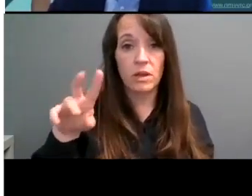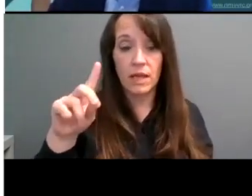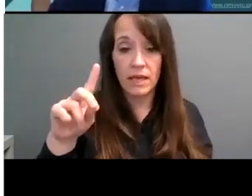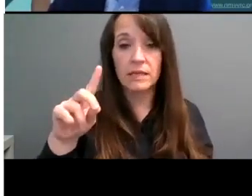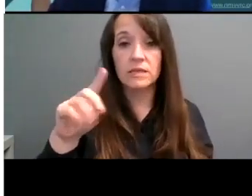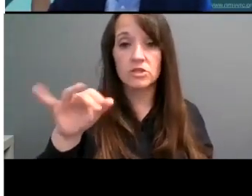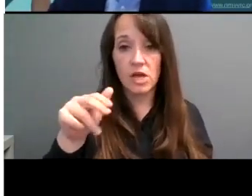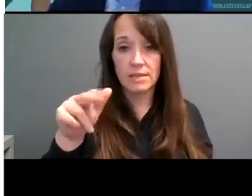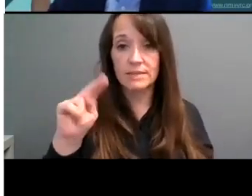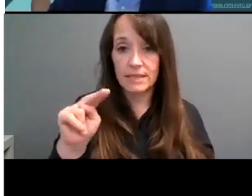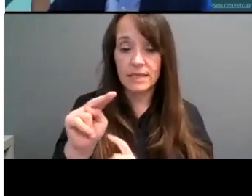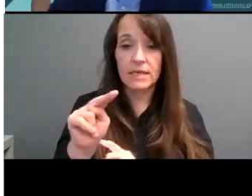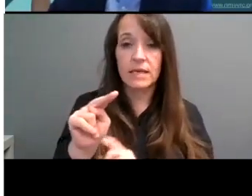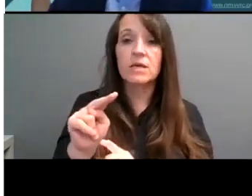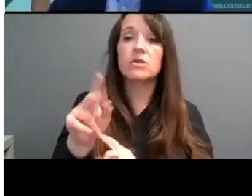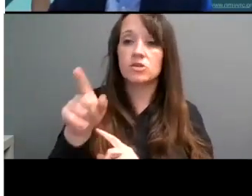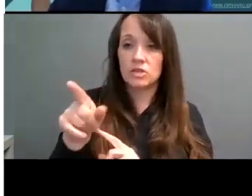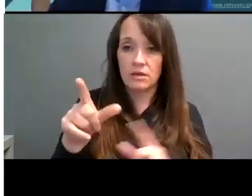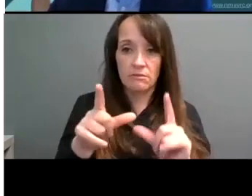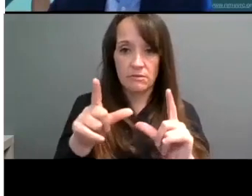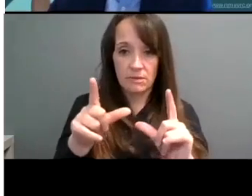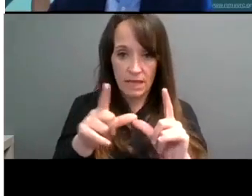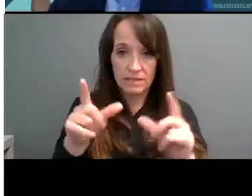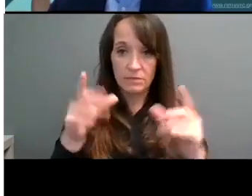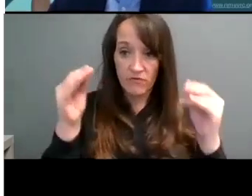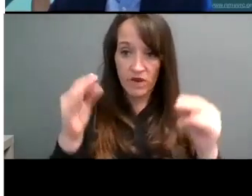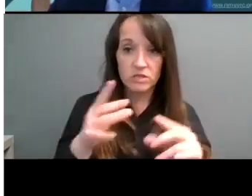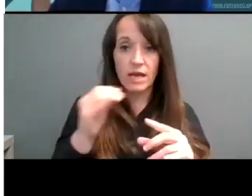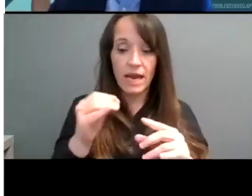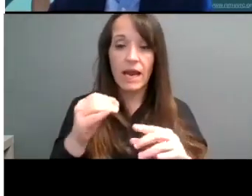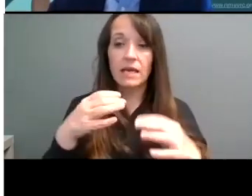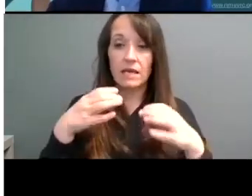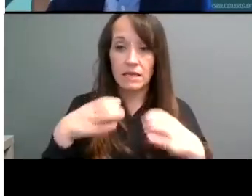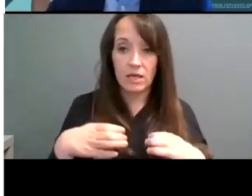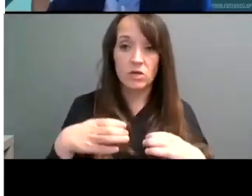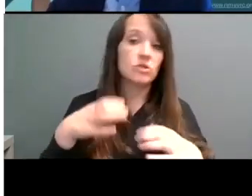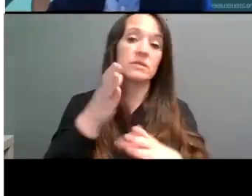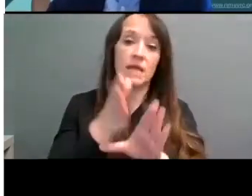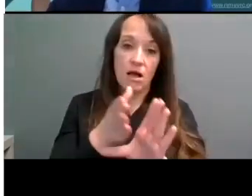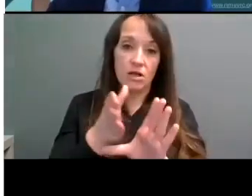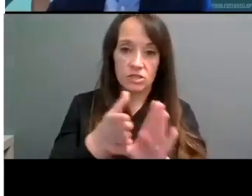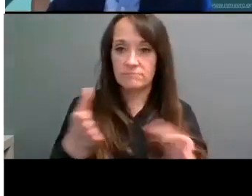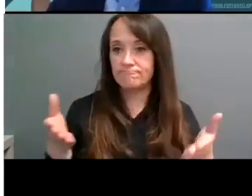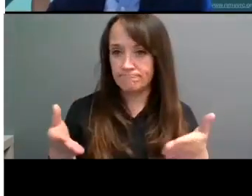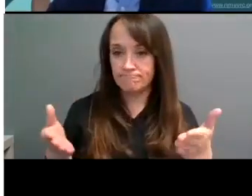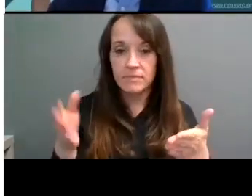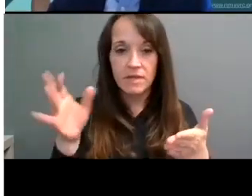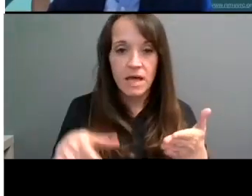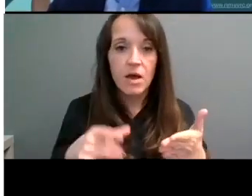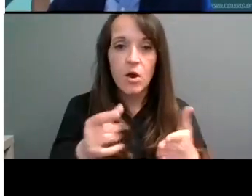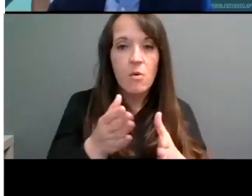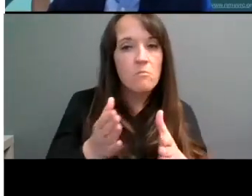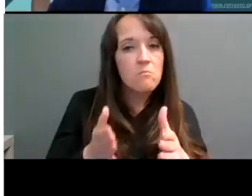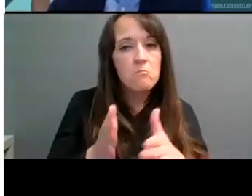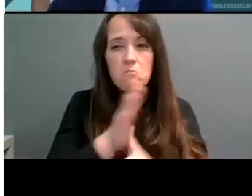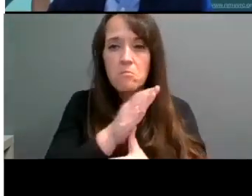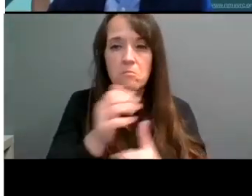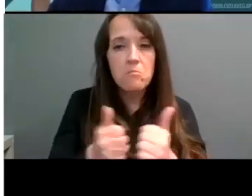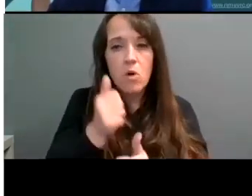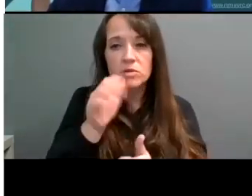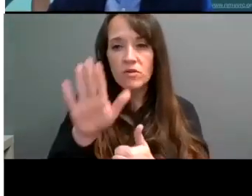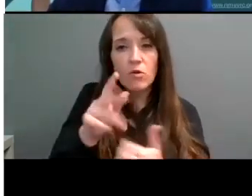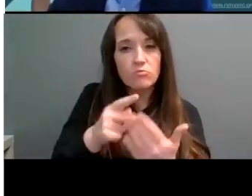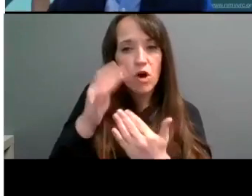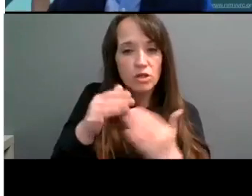licensed clinical psychologist here at the National Crime Victims Research and Treatment Center. And her primary projects focus on prevention